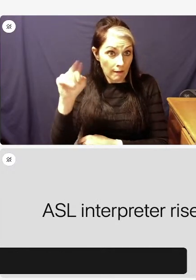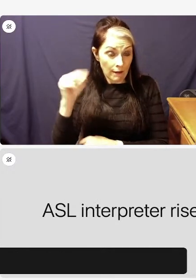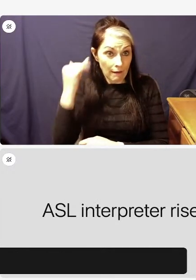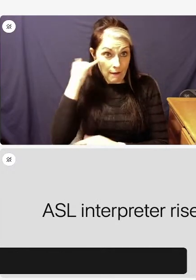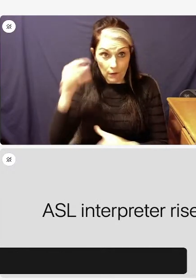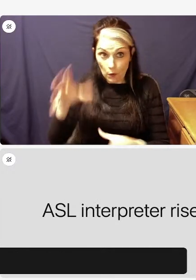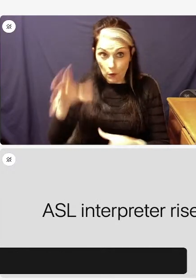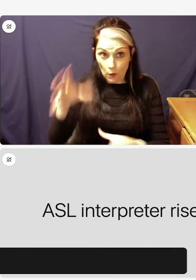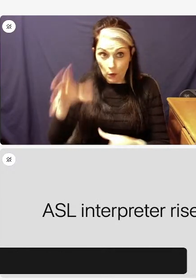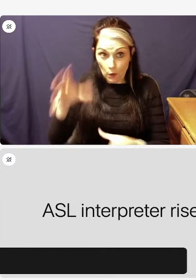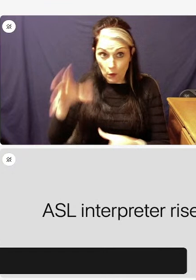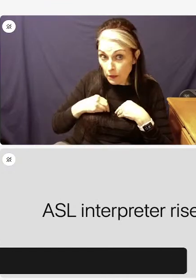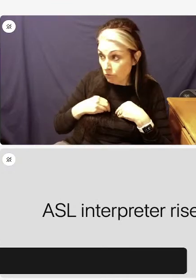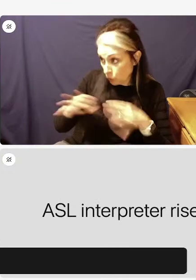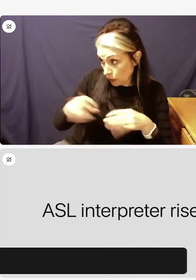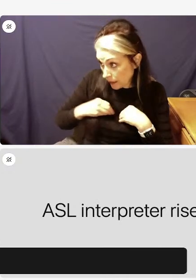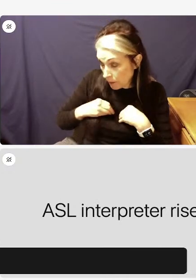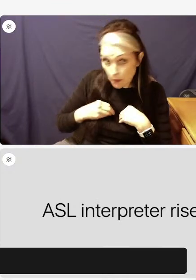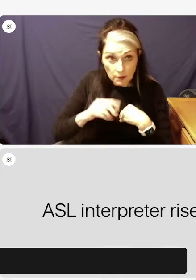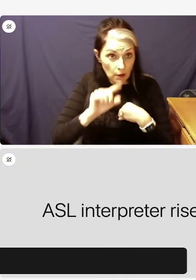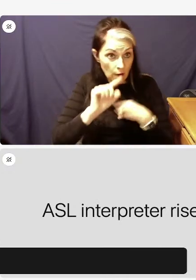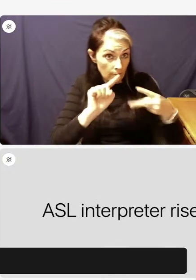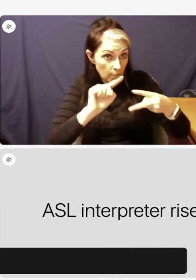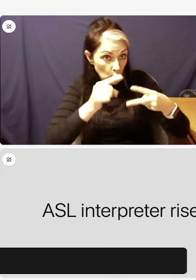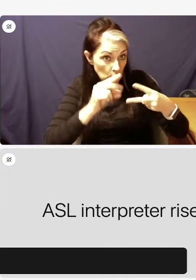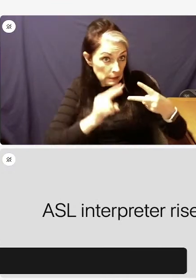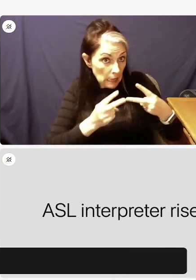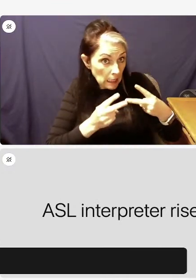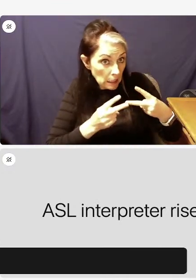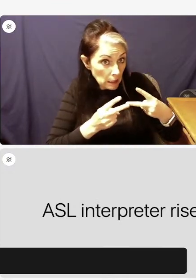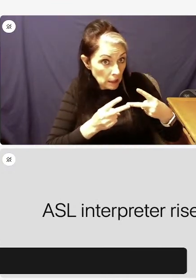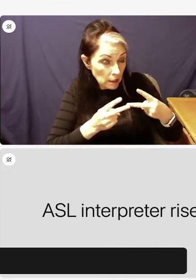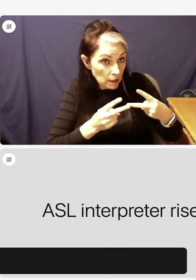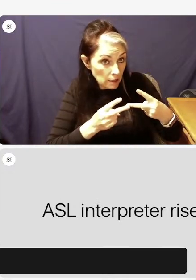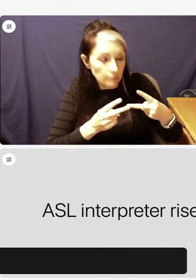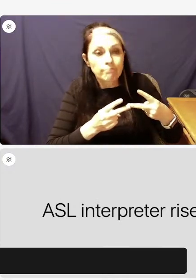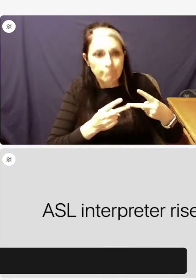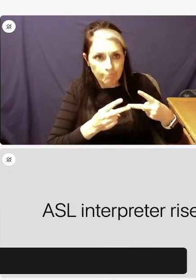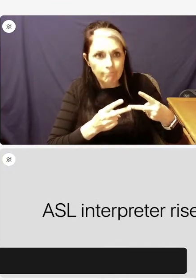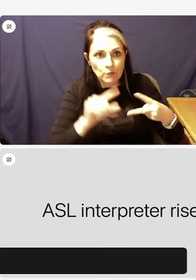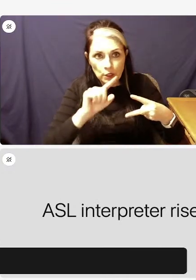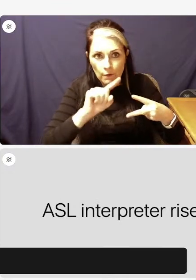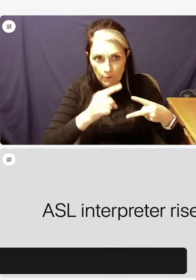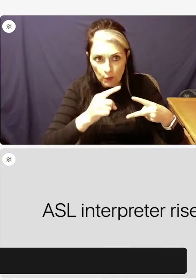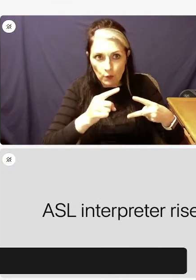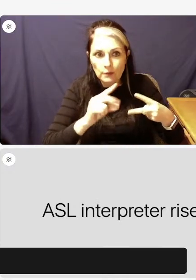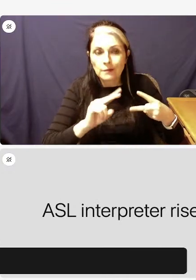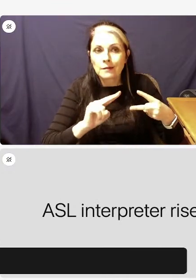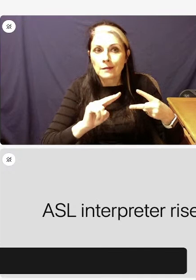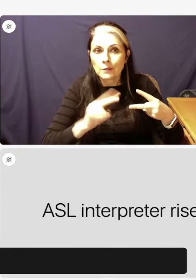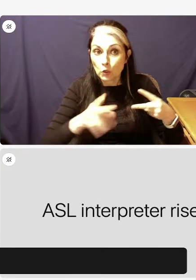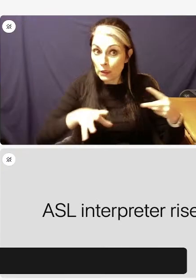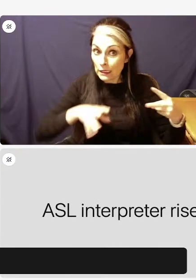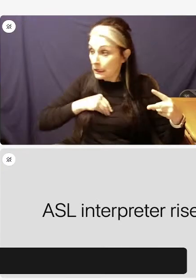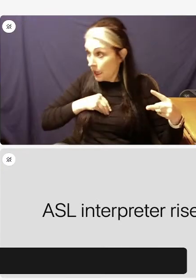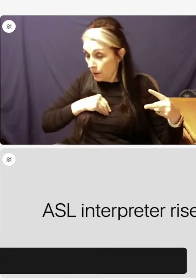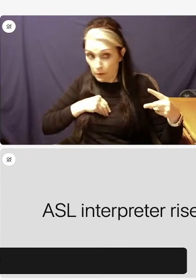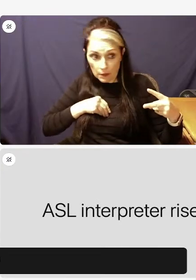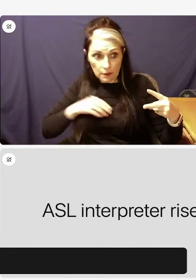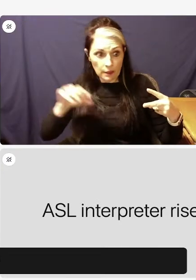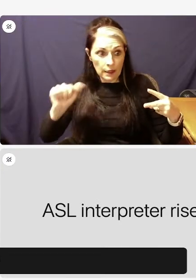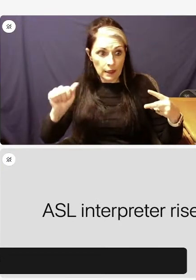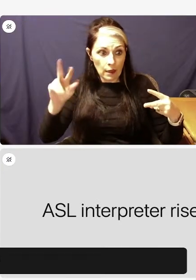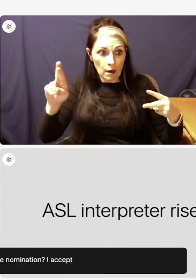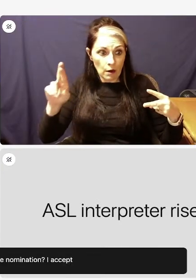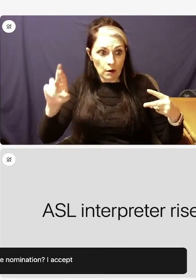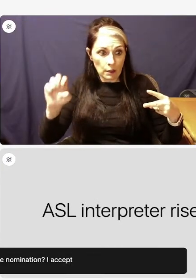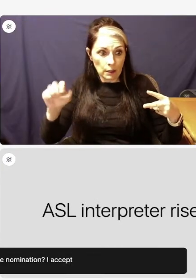would you does he accept the not well is there a second i'll ask you okay is there a do you accept the nomination i accept